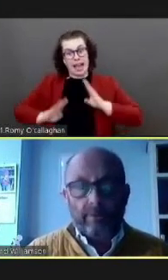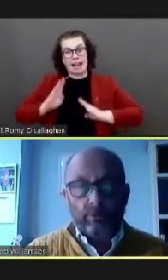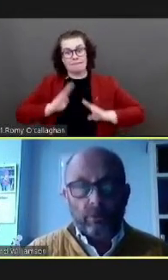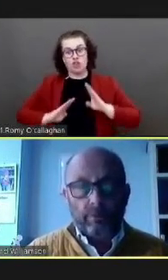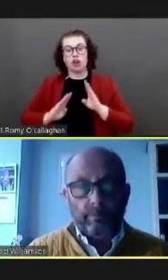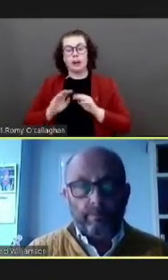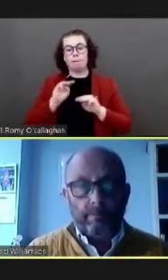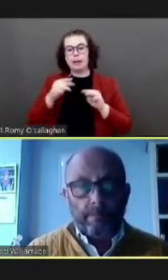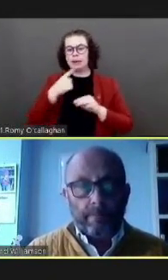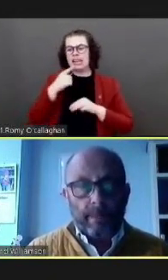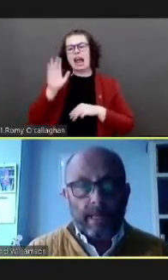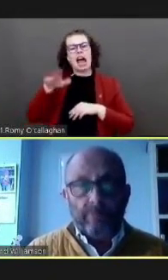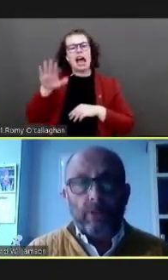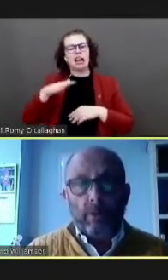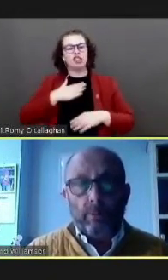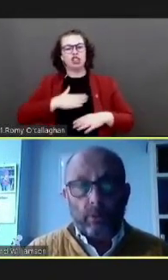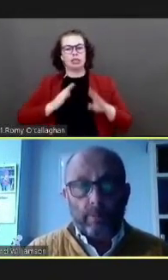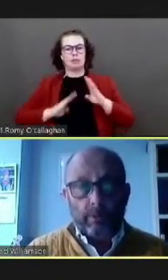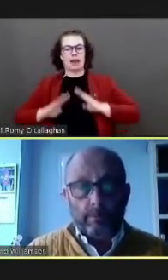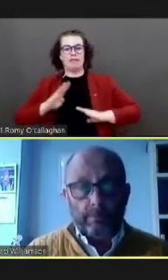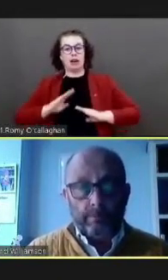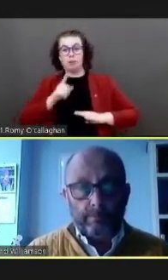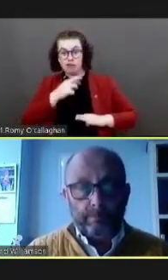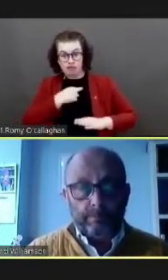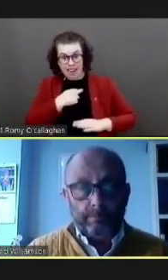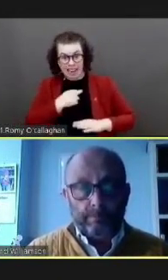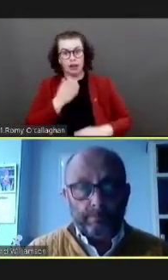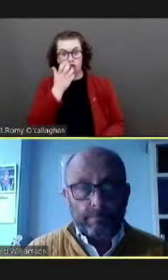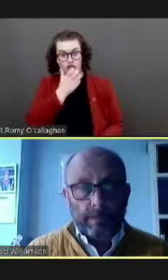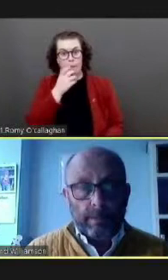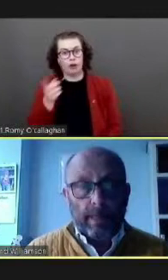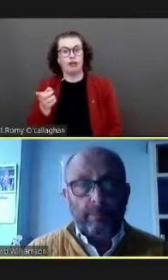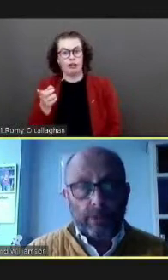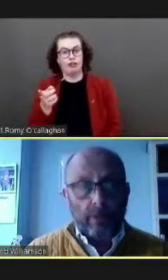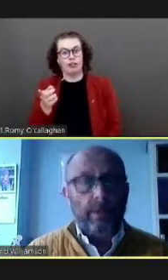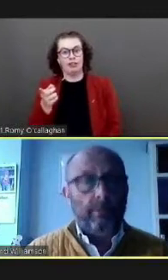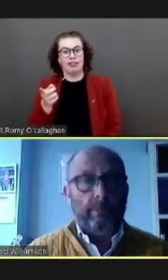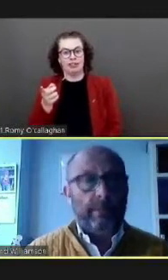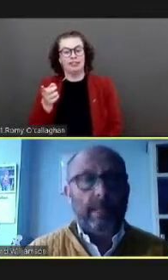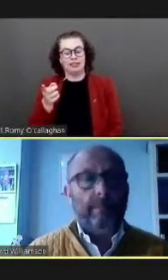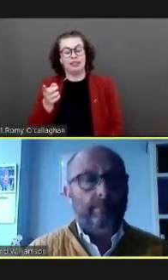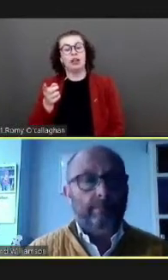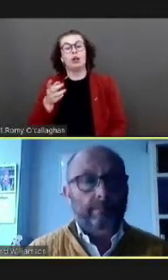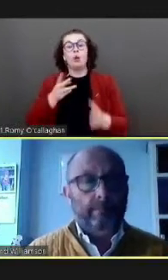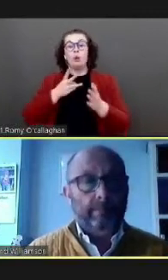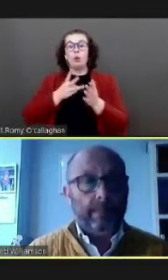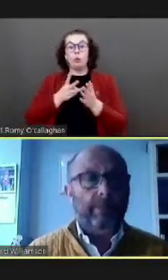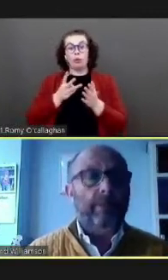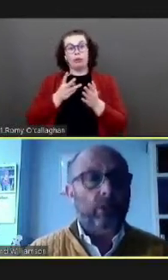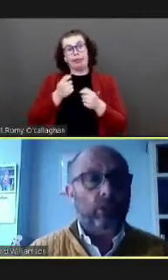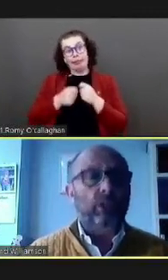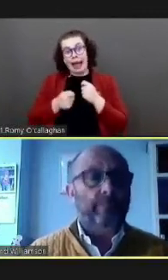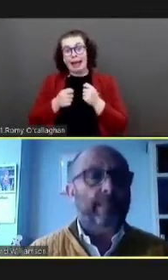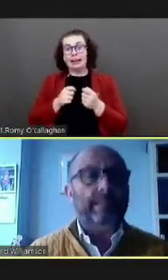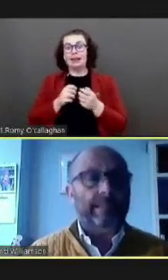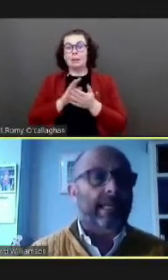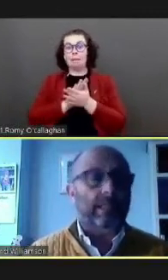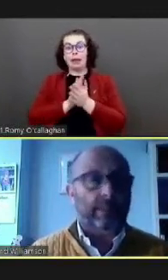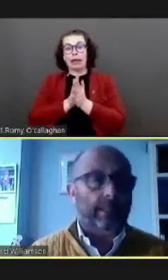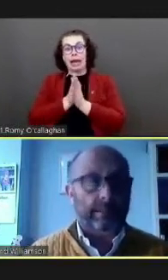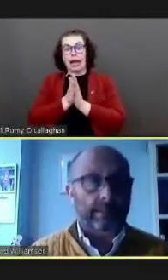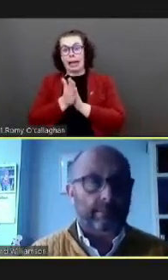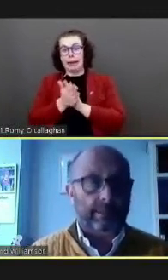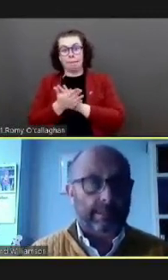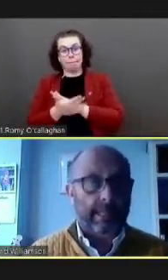were behavioral, even though they were criminal. And it was only when it became something that couldn't be